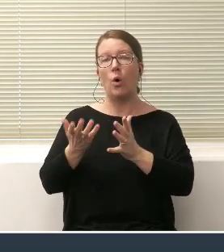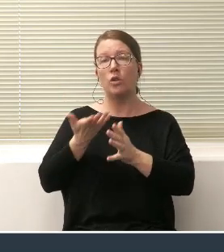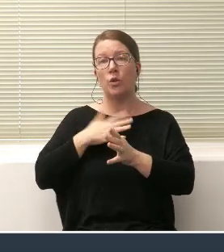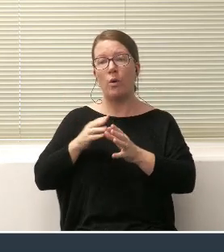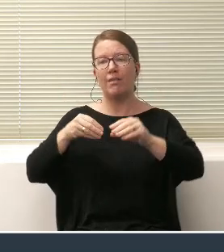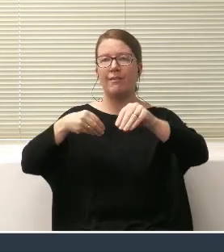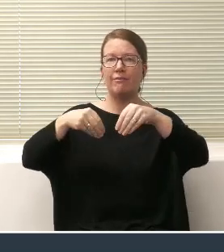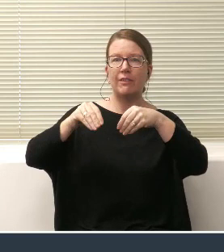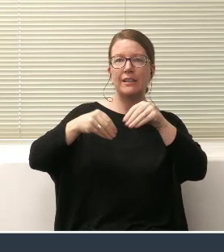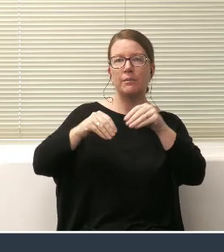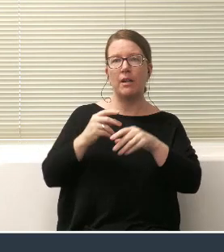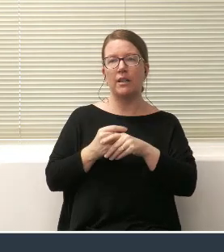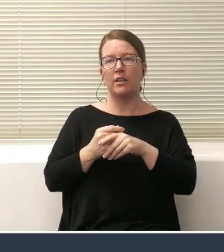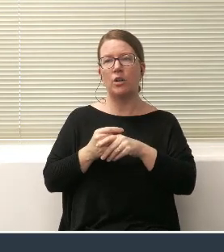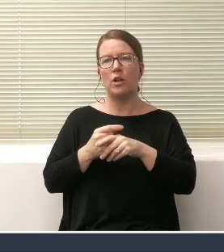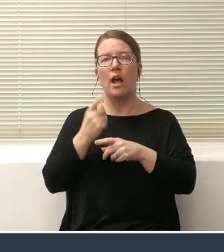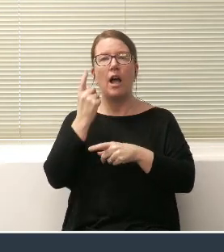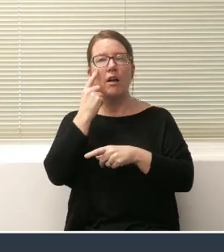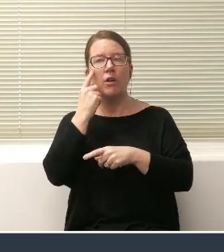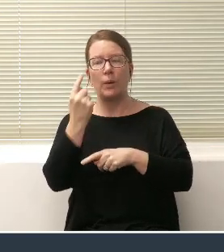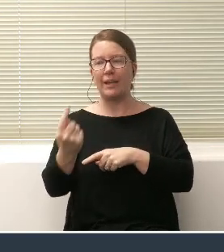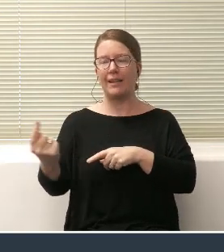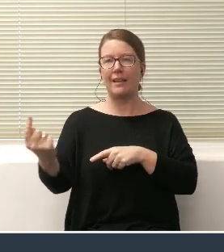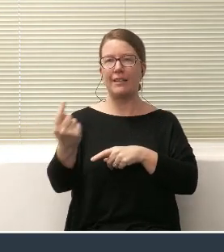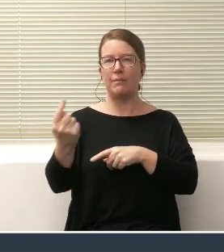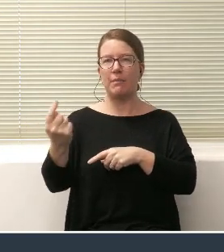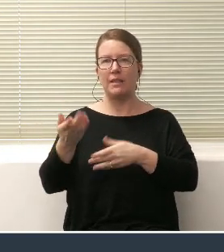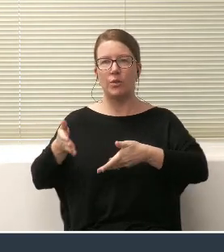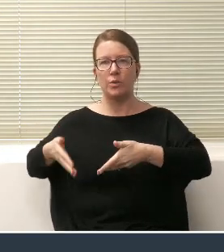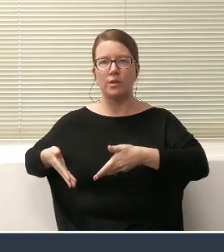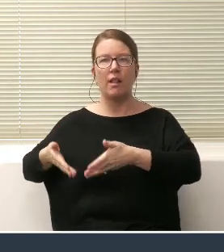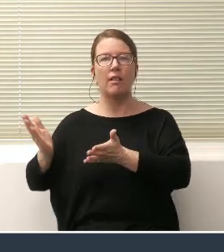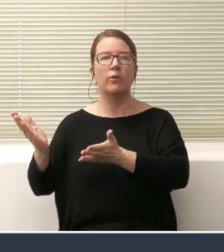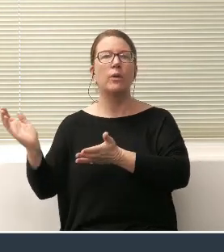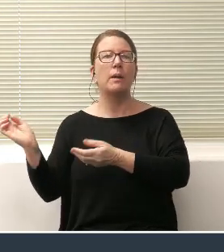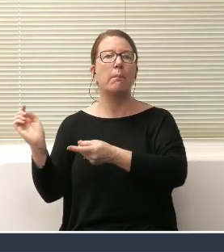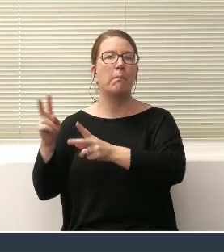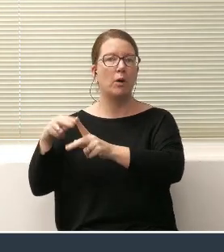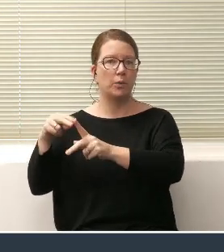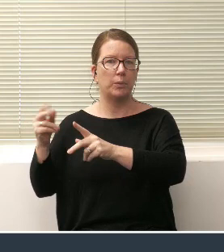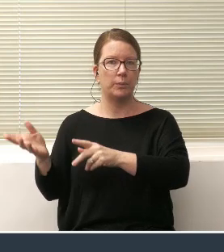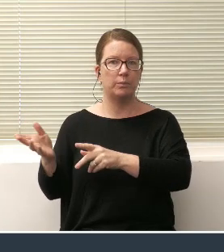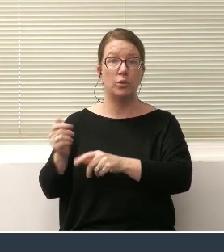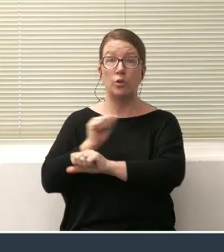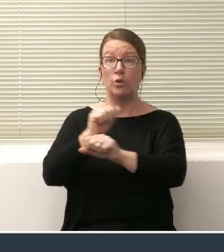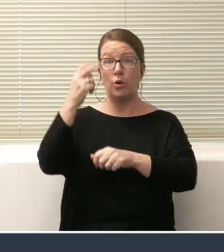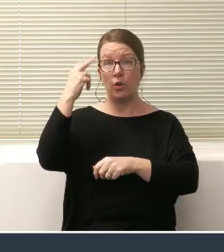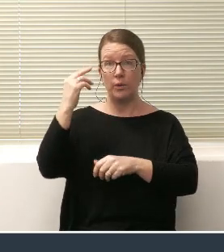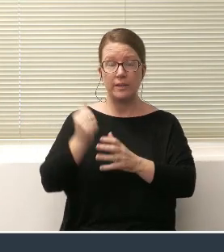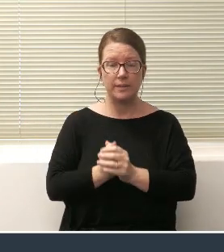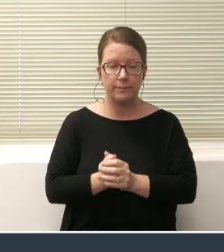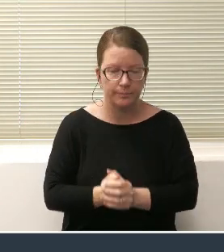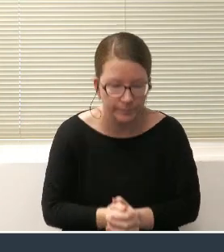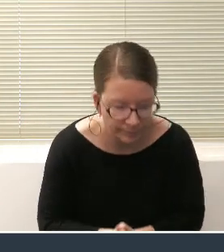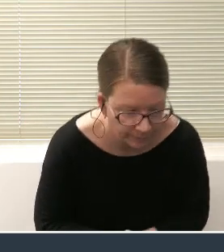be able to investigate an independent delivery model. So I'd like to hear thoughts on that, Deputy